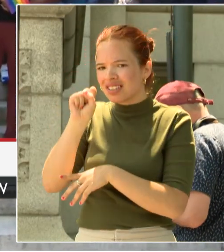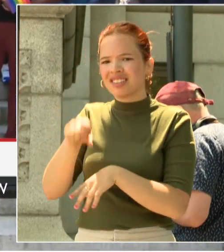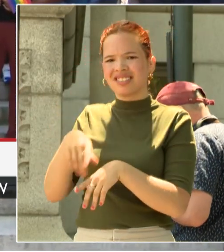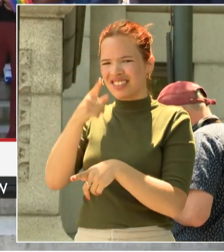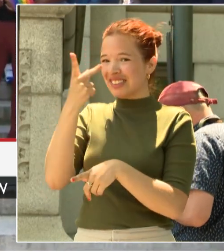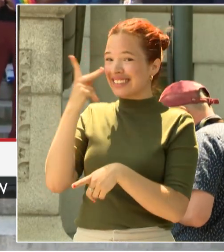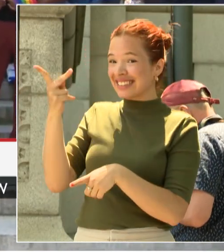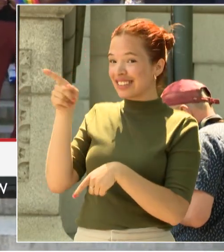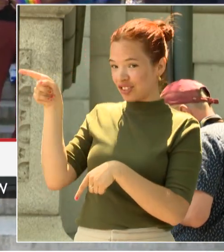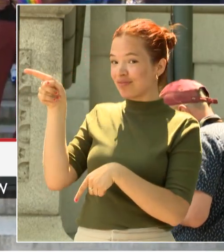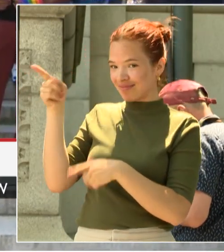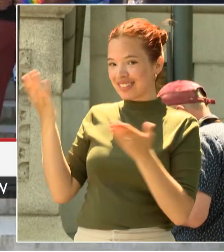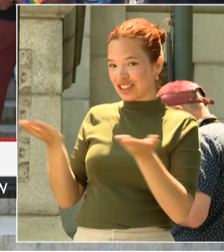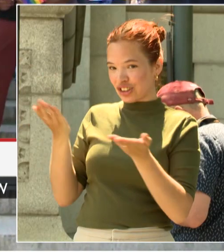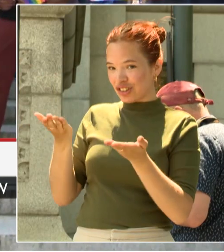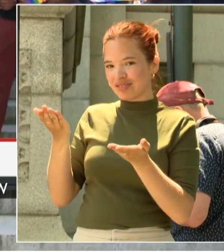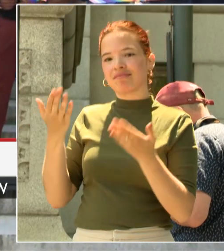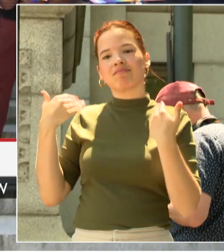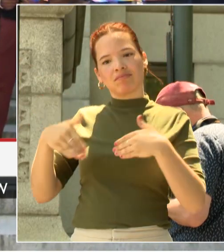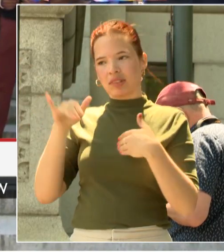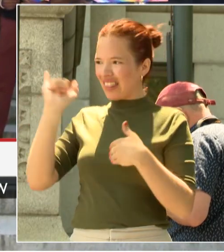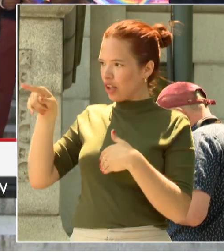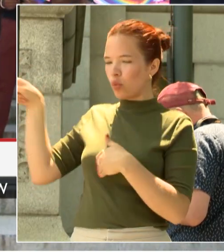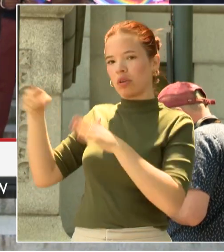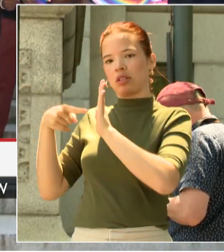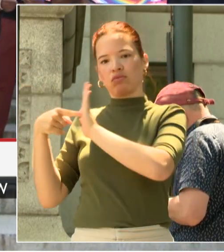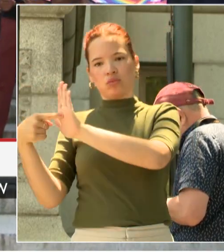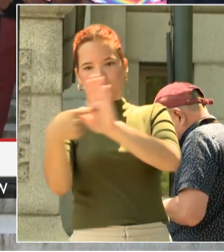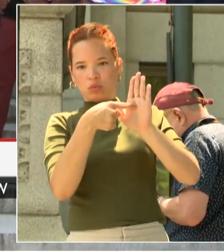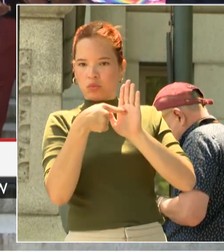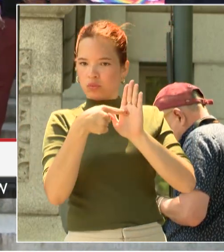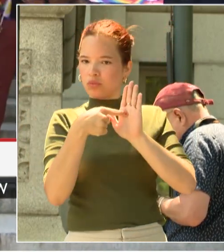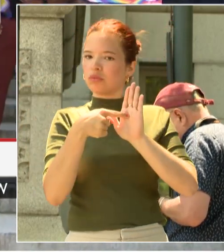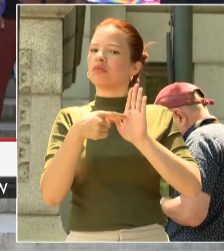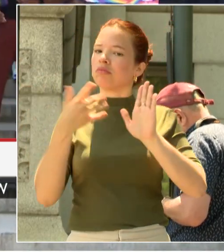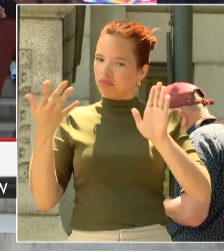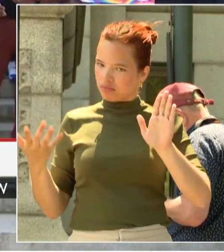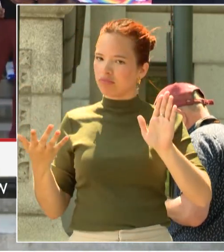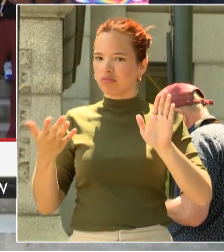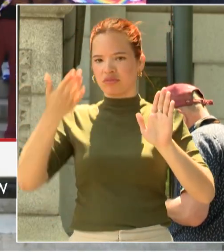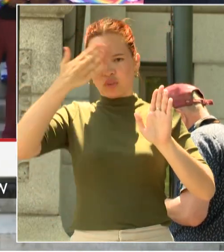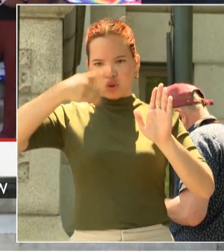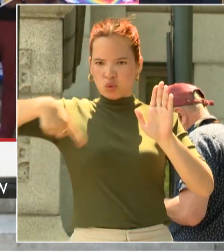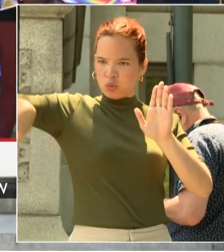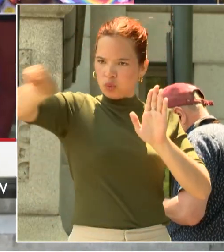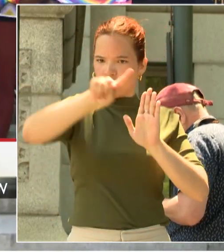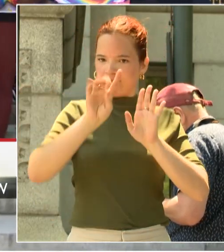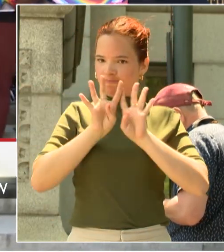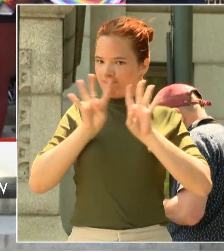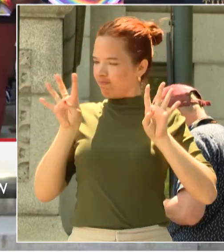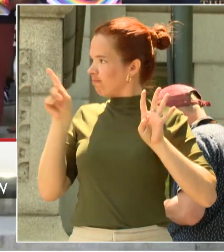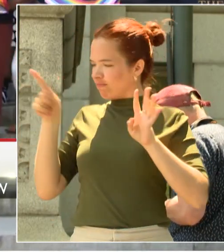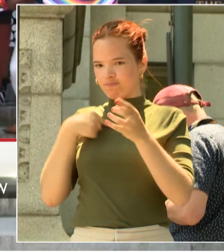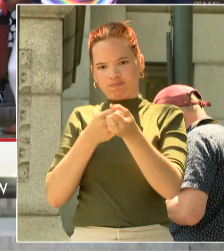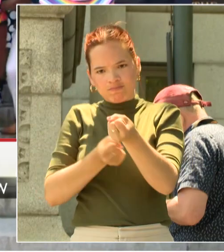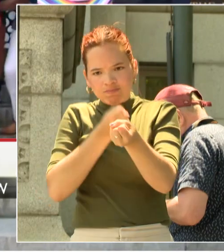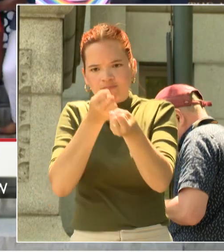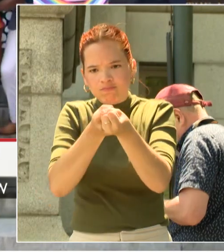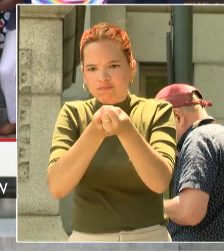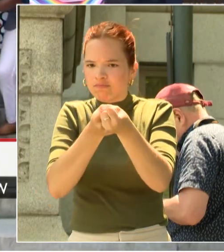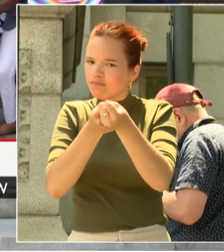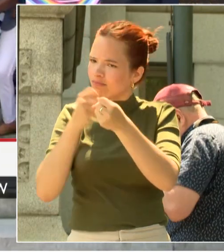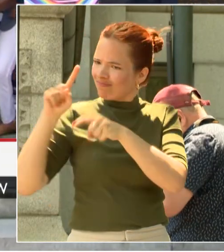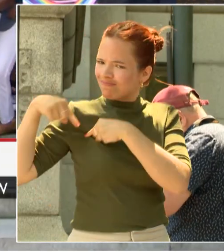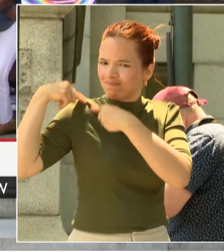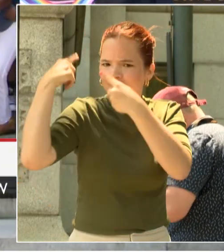because they represented a council that has been on the forefront for decades of making sure that we have the type